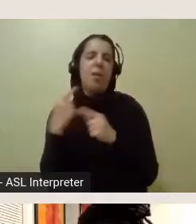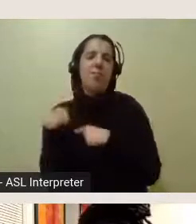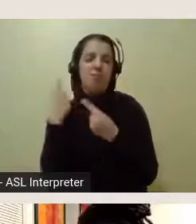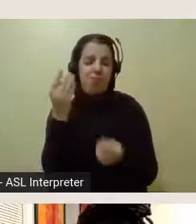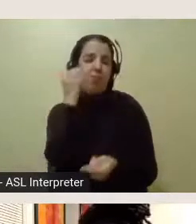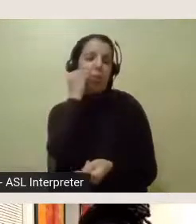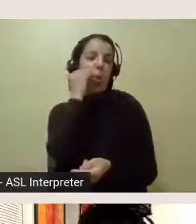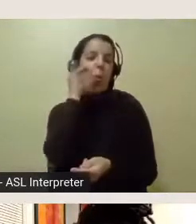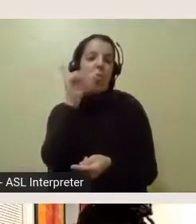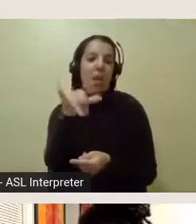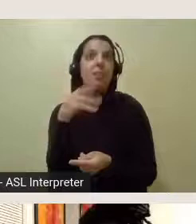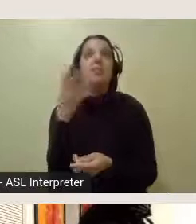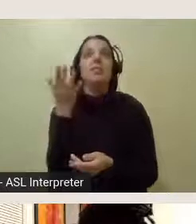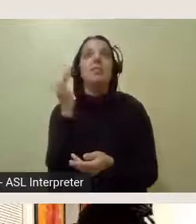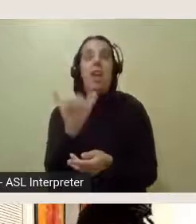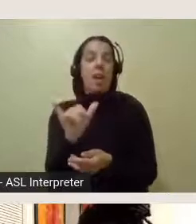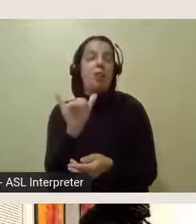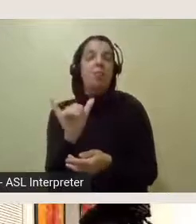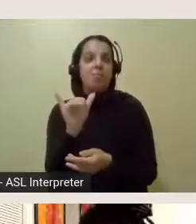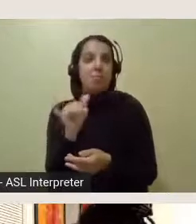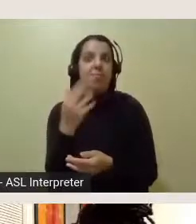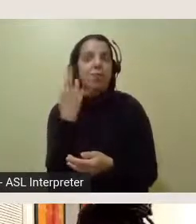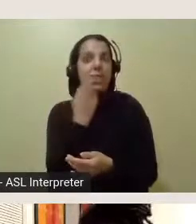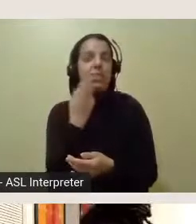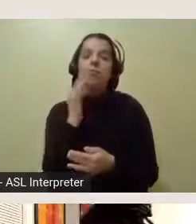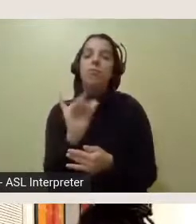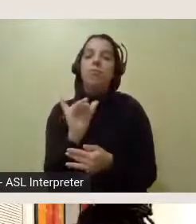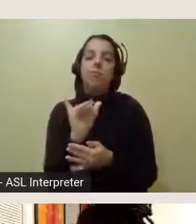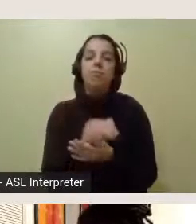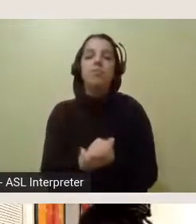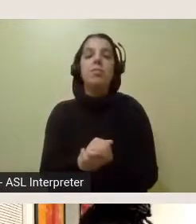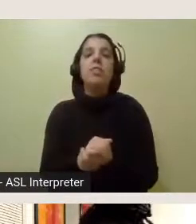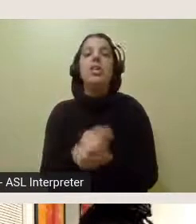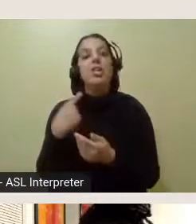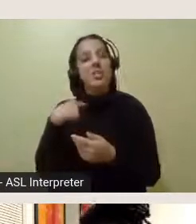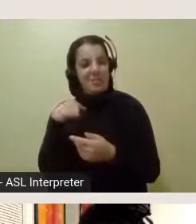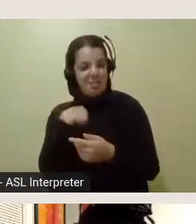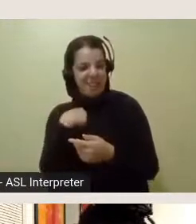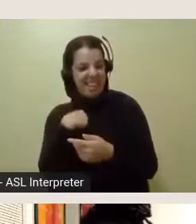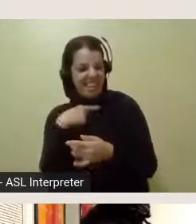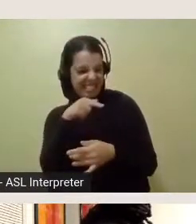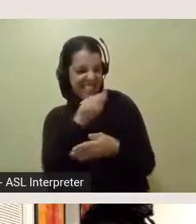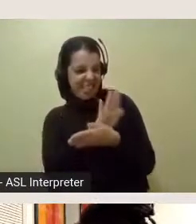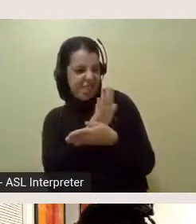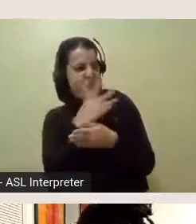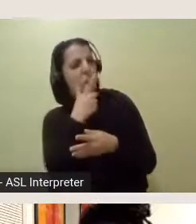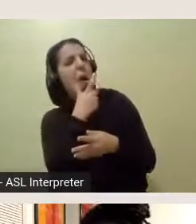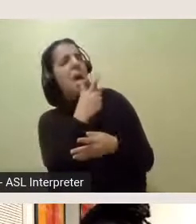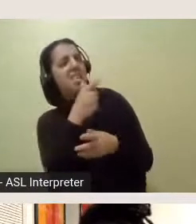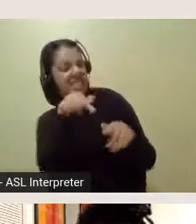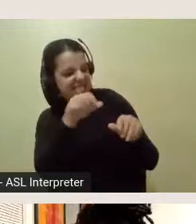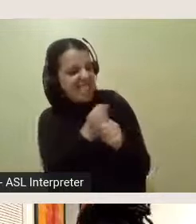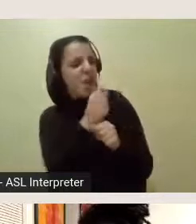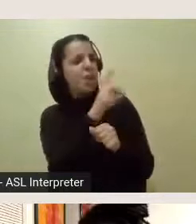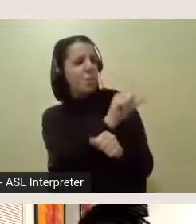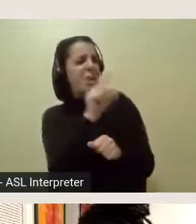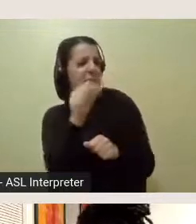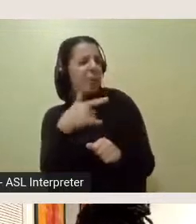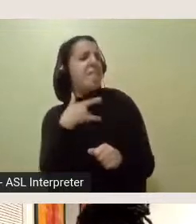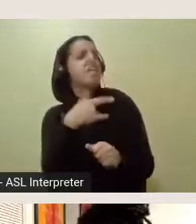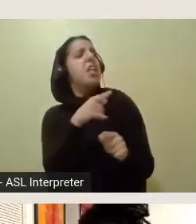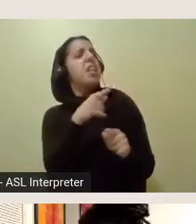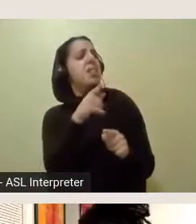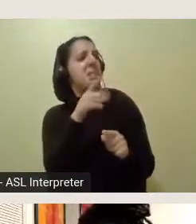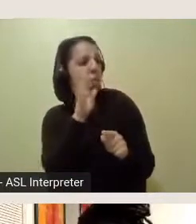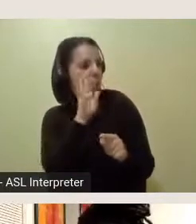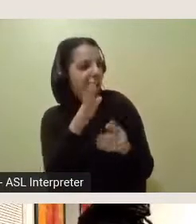thing to be watching this film in 2020 and wondering what would the protests be like and what would the calls for accountability be like